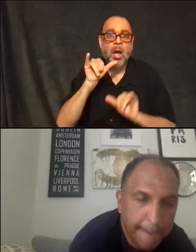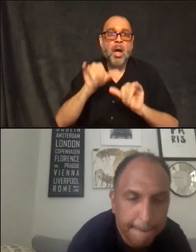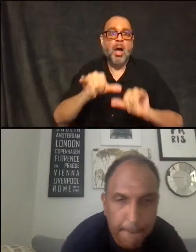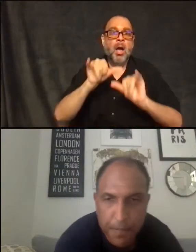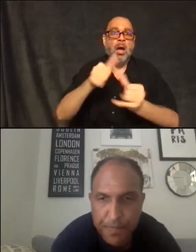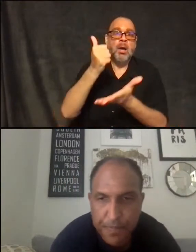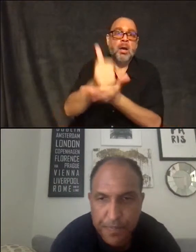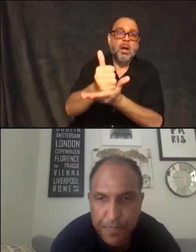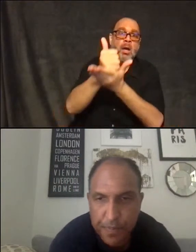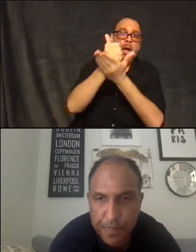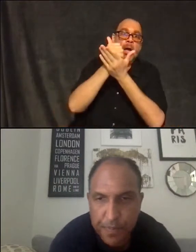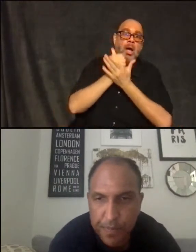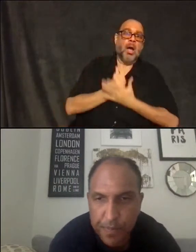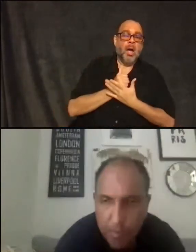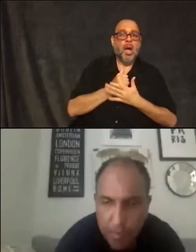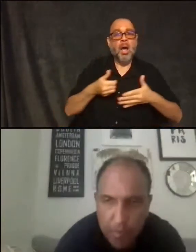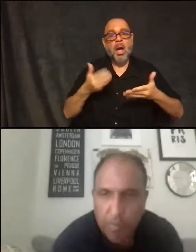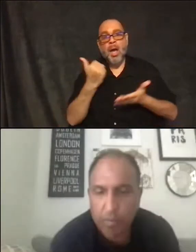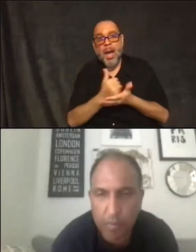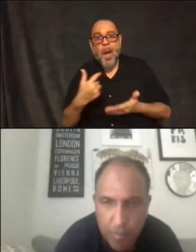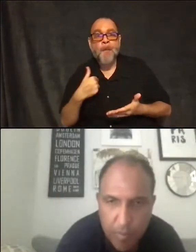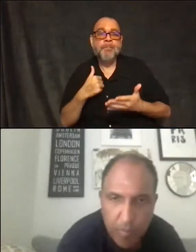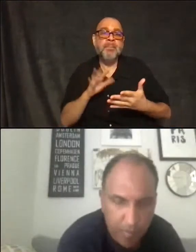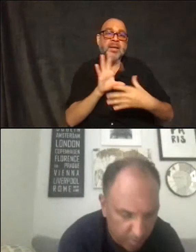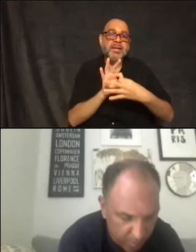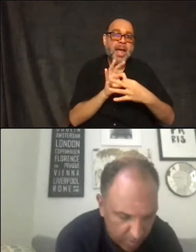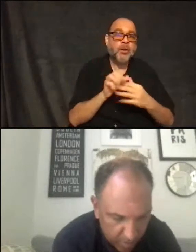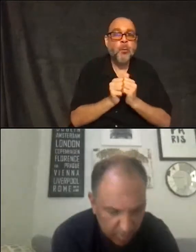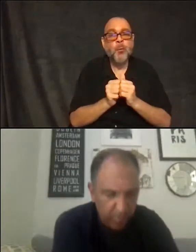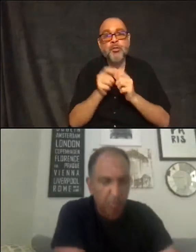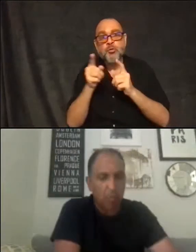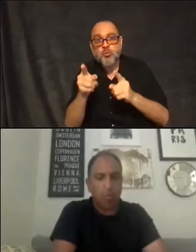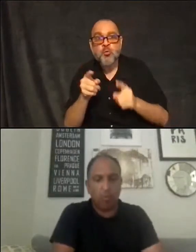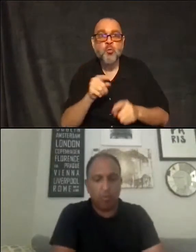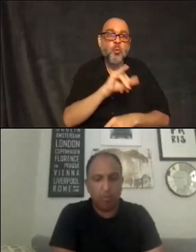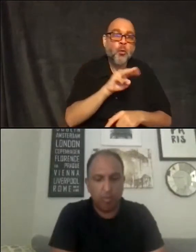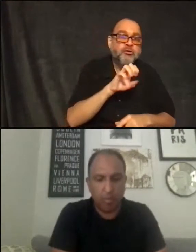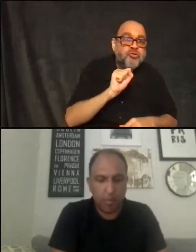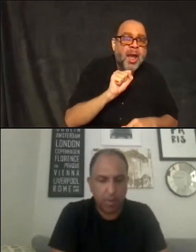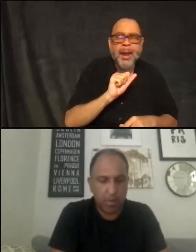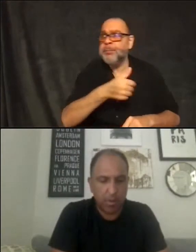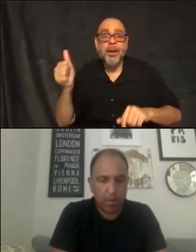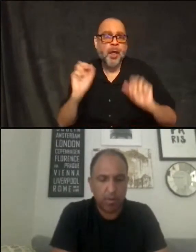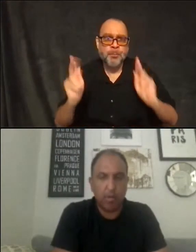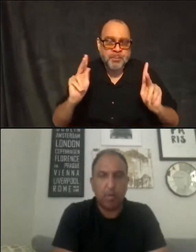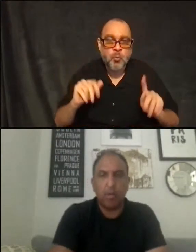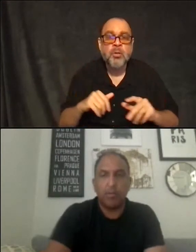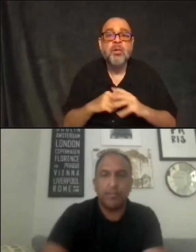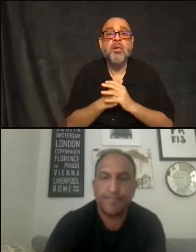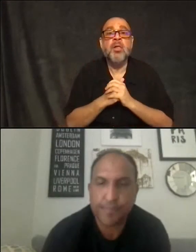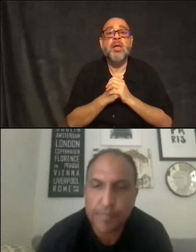being able to connect with James, with you again, and all these fantastic people, not only in my kind